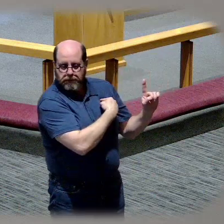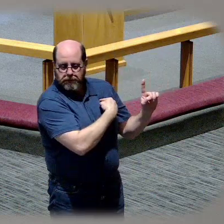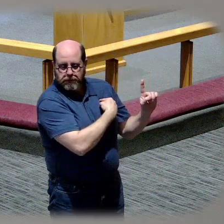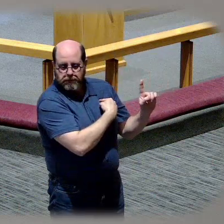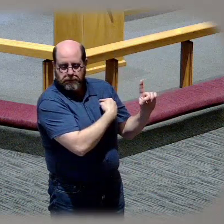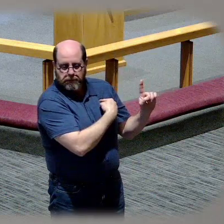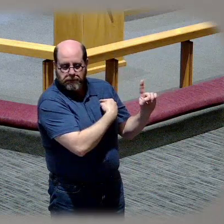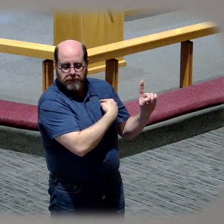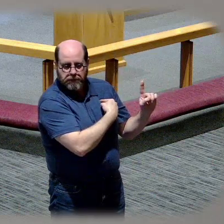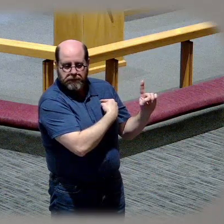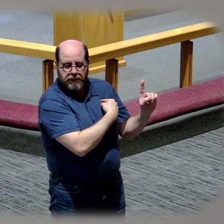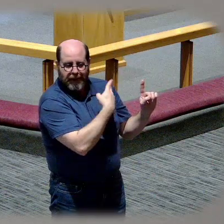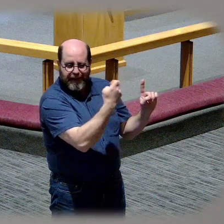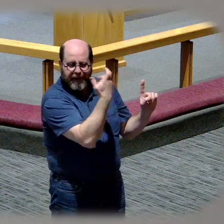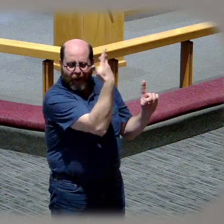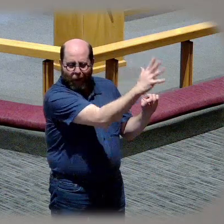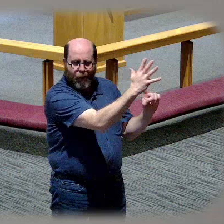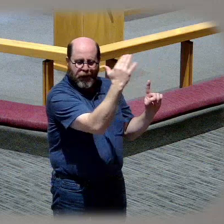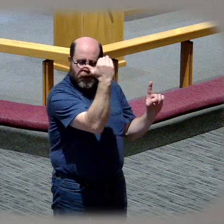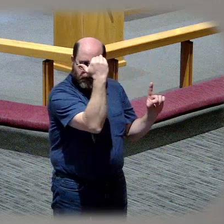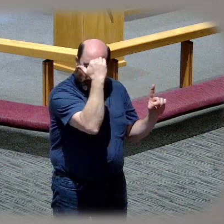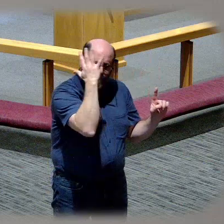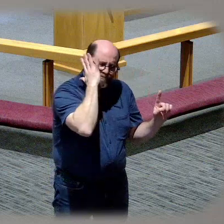And Jesus knows.